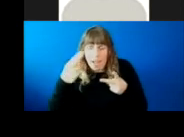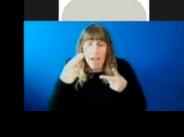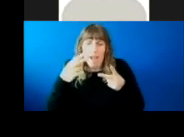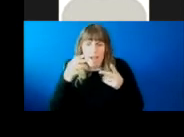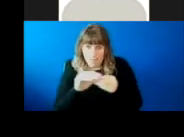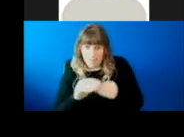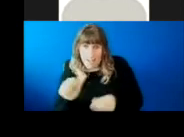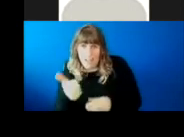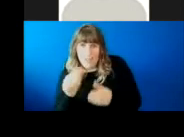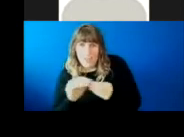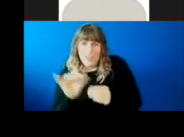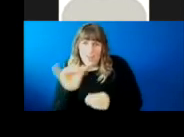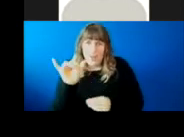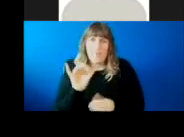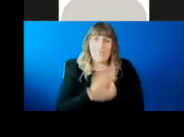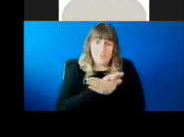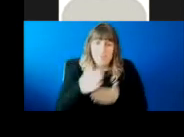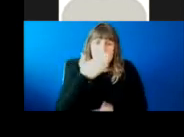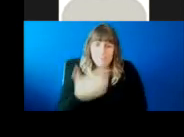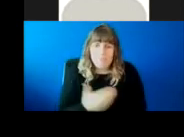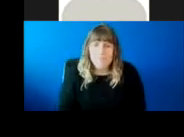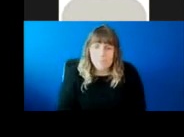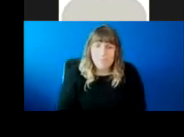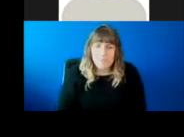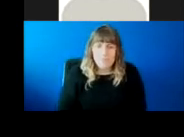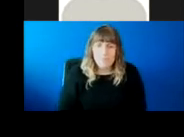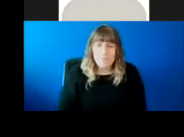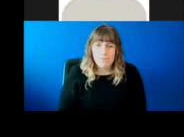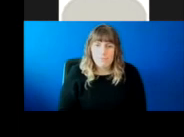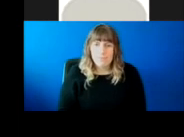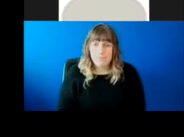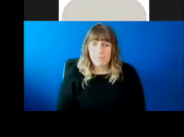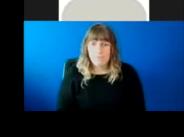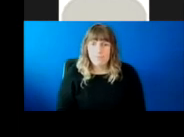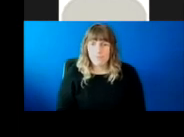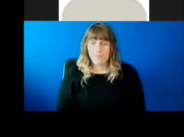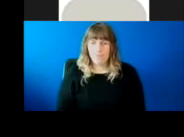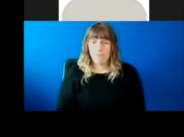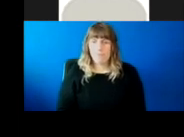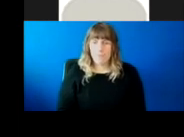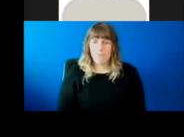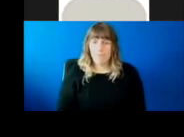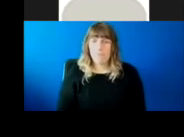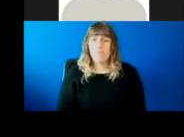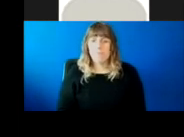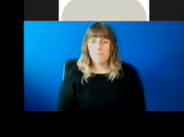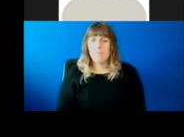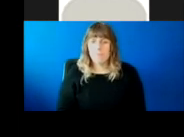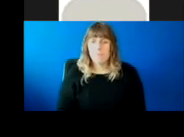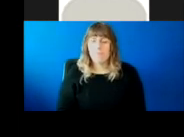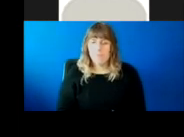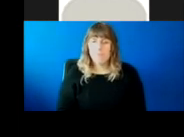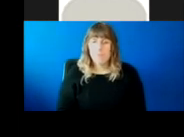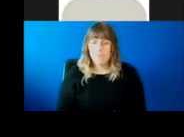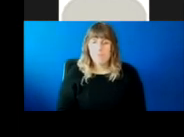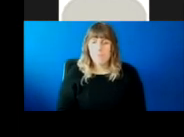some other people commenting here in the chat about some of the shadow banning stuff. So yes, so just that really is